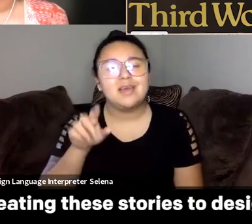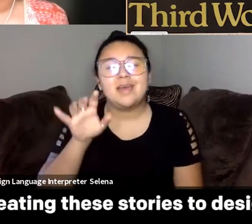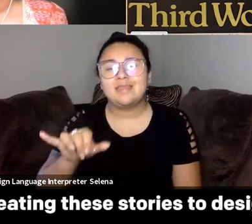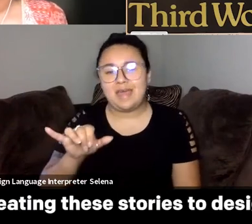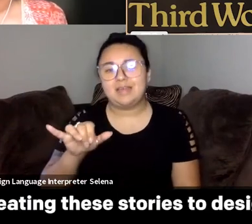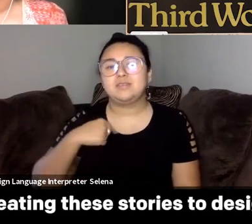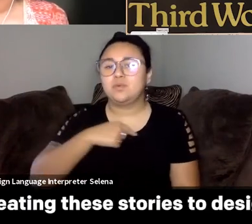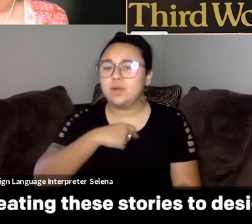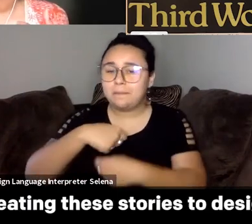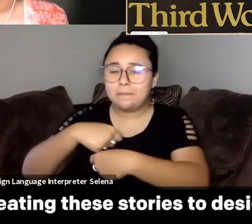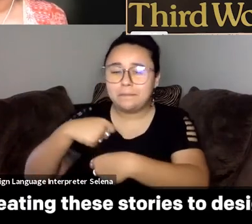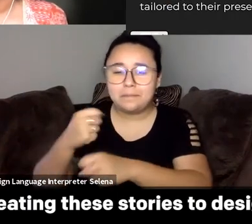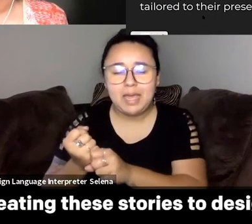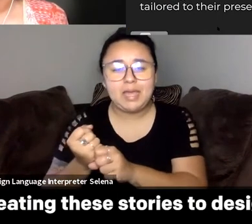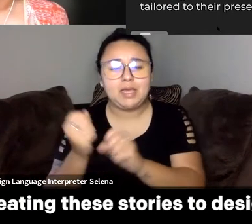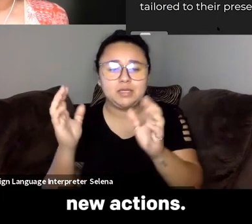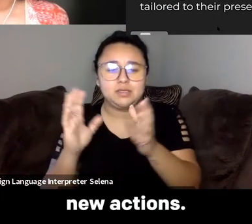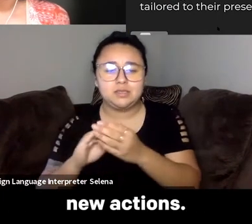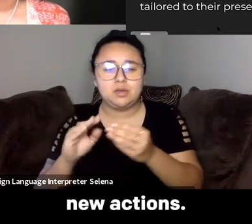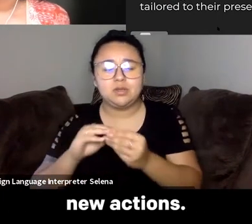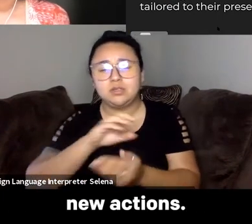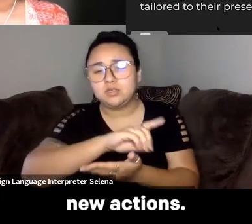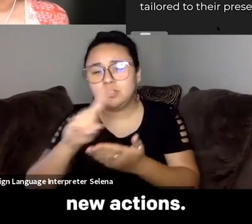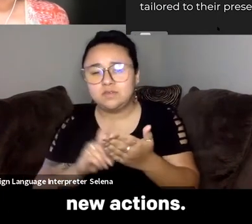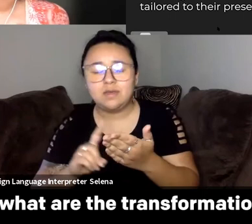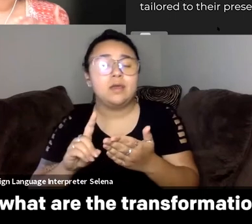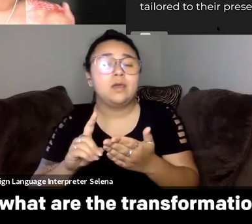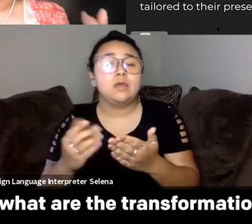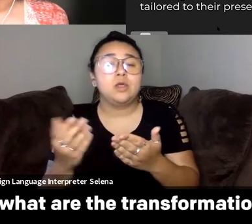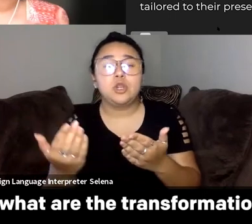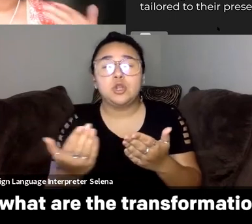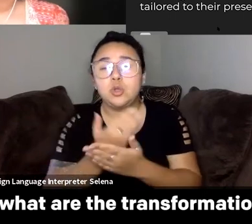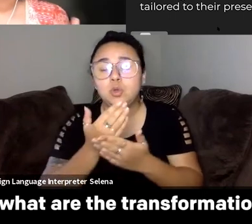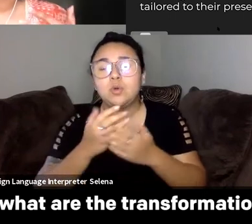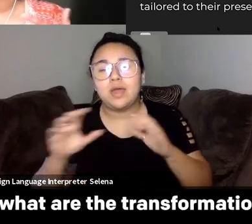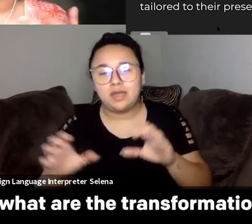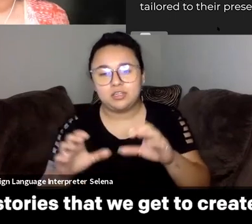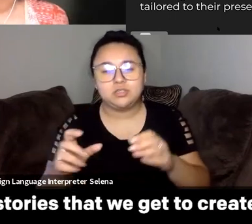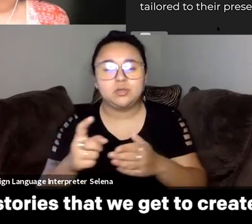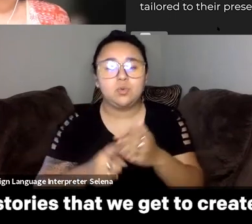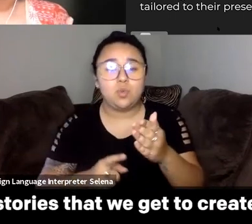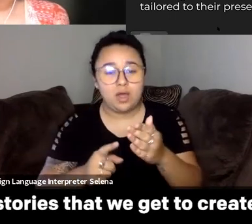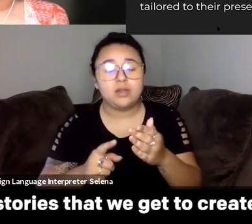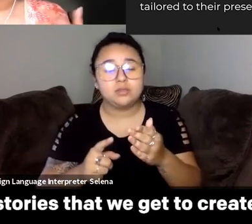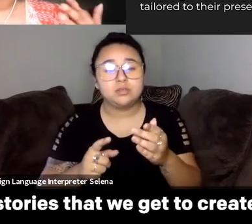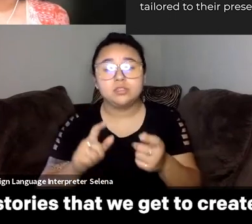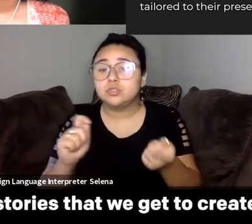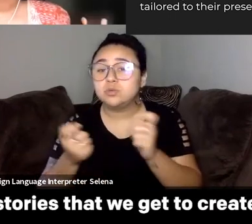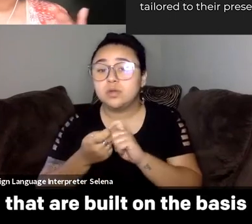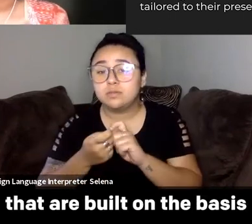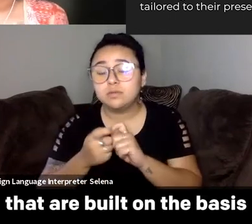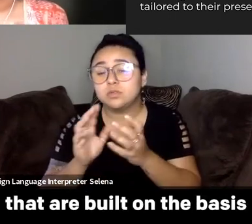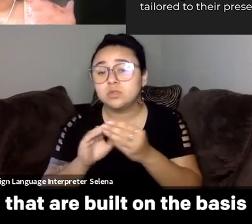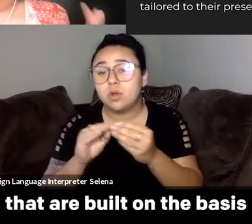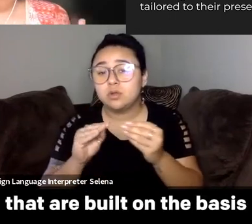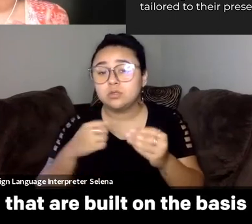we're creating these stories to design new actions. So what are the transformational stories that we can create